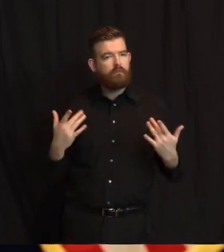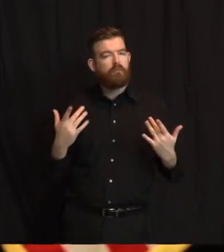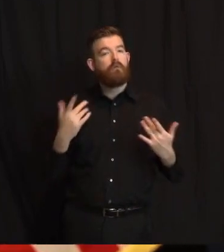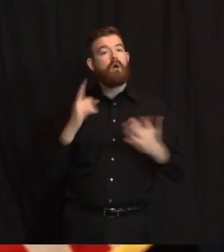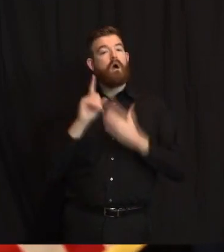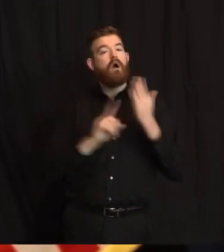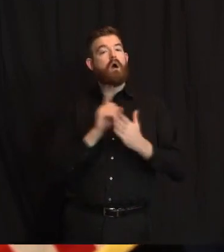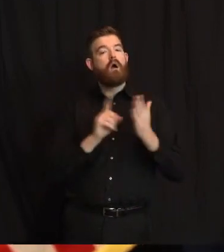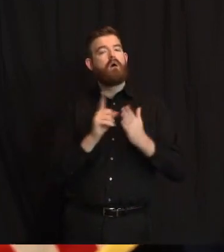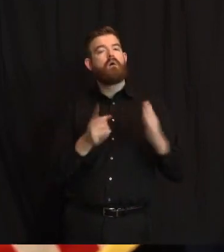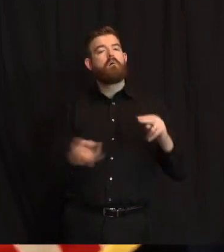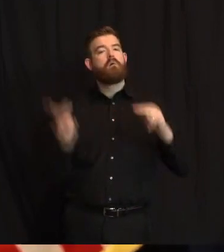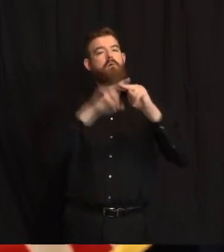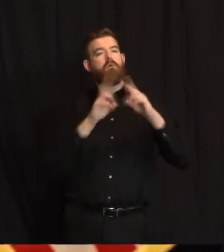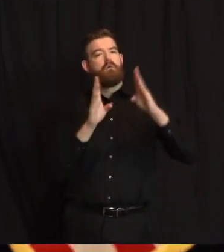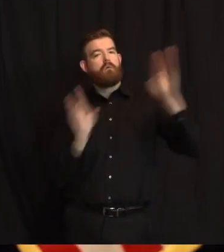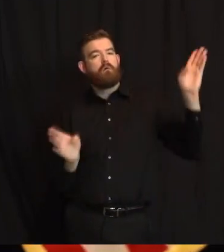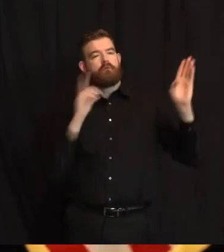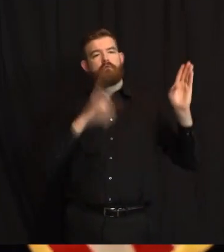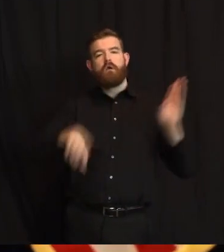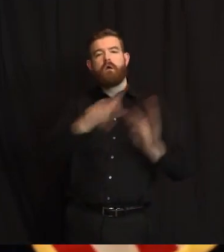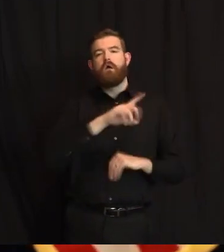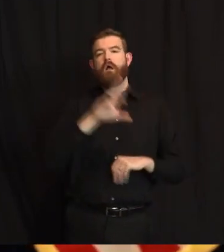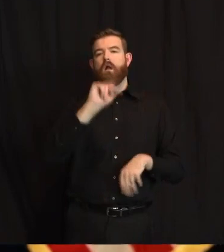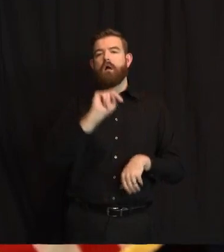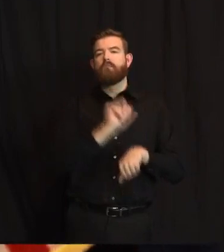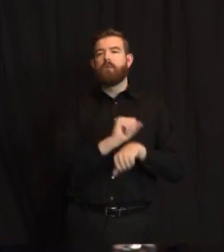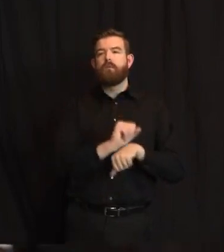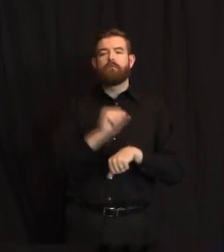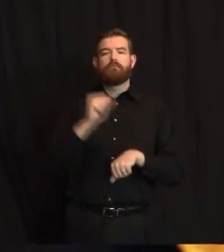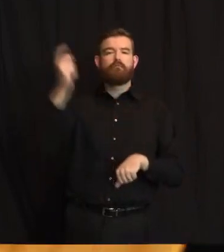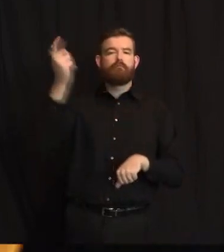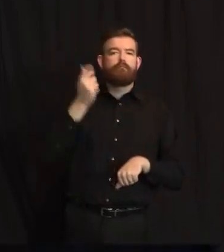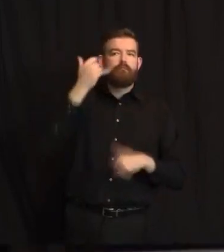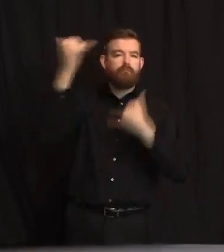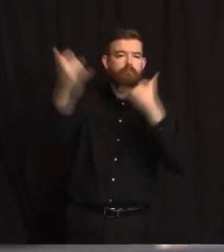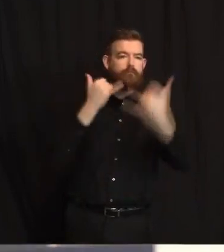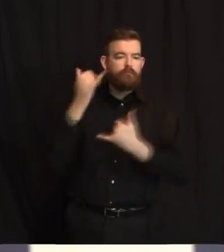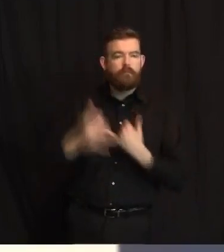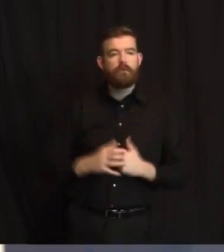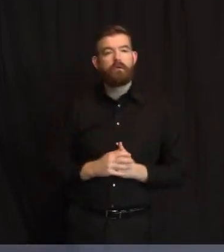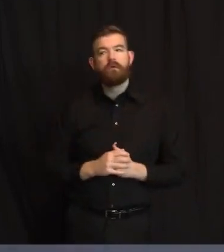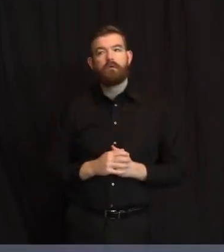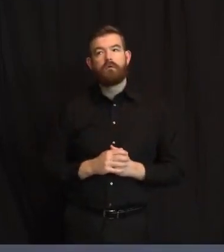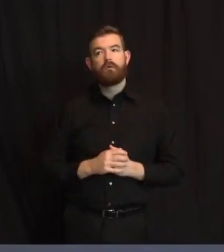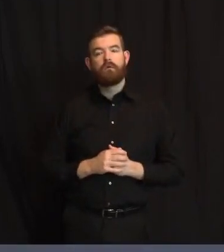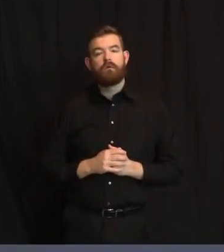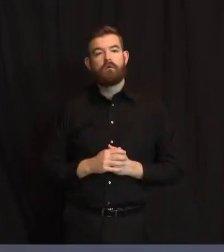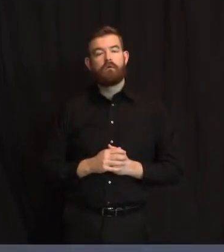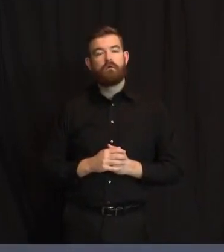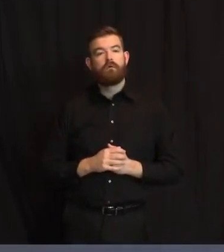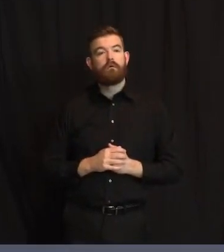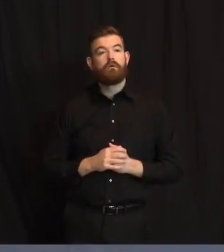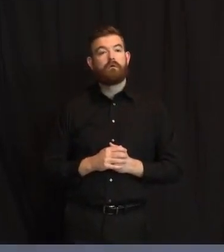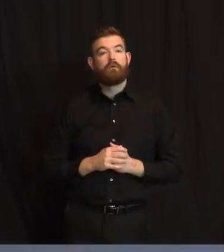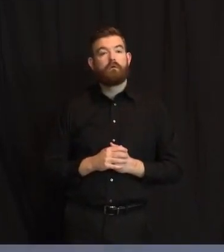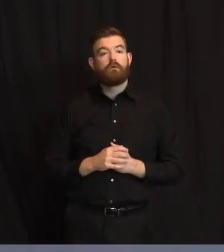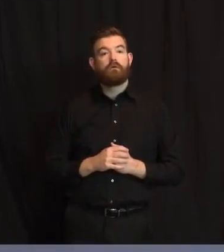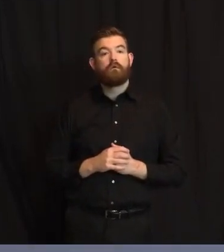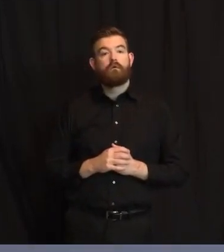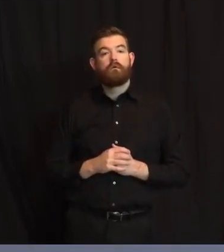didn't hear the question on vehicles. First one on vehicles again is, what are we doing to prepare Question for the peak? The vehicles is, we're expecting the peak as early